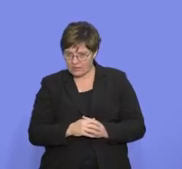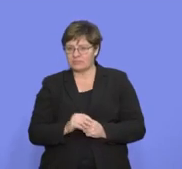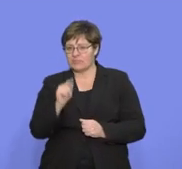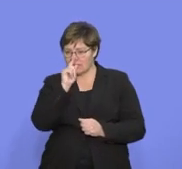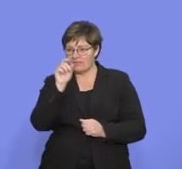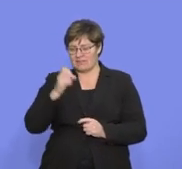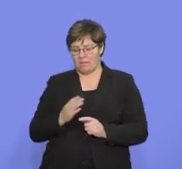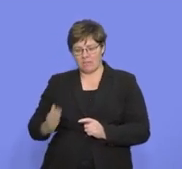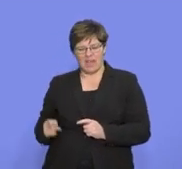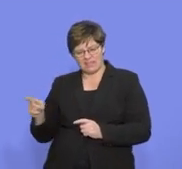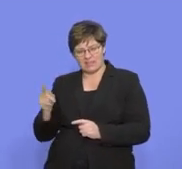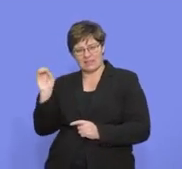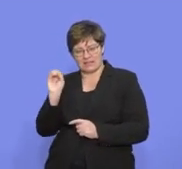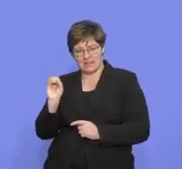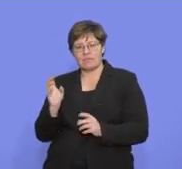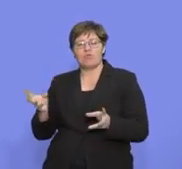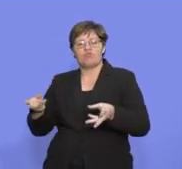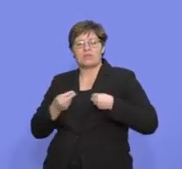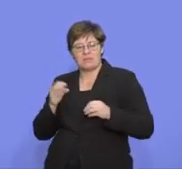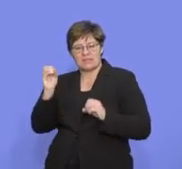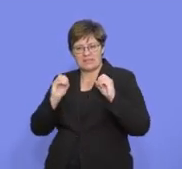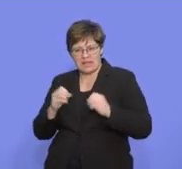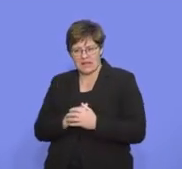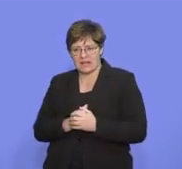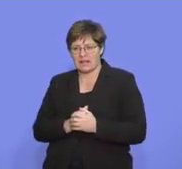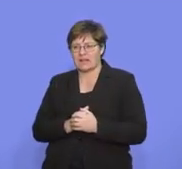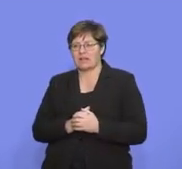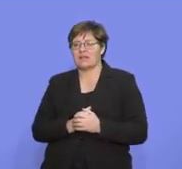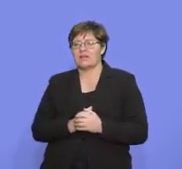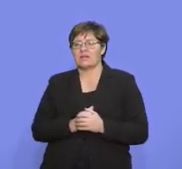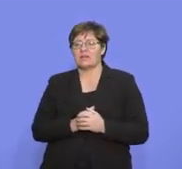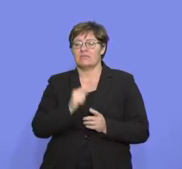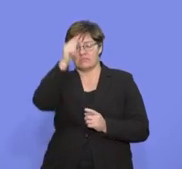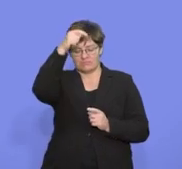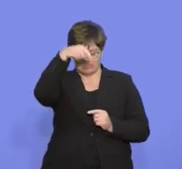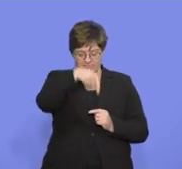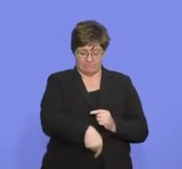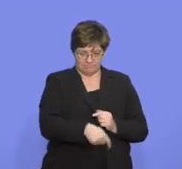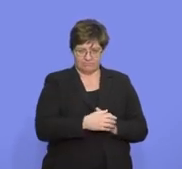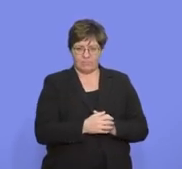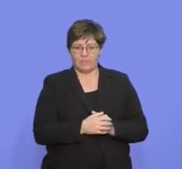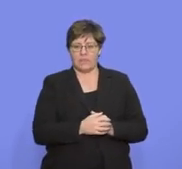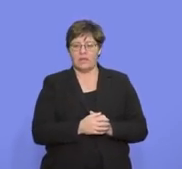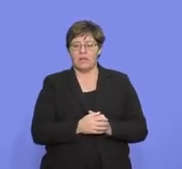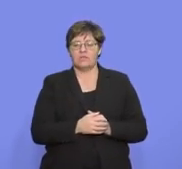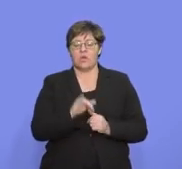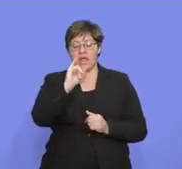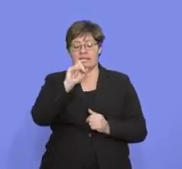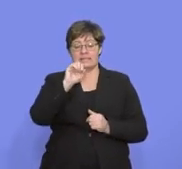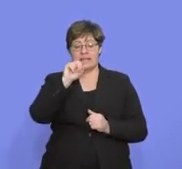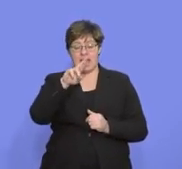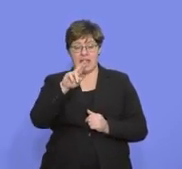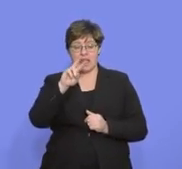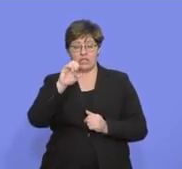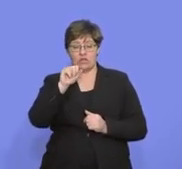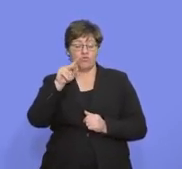here on the side looking at you, right? So that will be your receptor cell, and the impulse will be moving that side. Then your